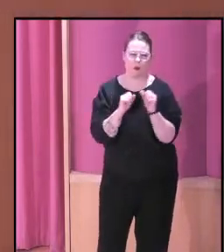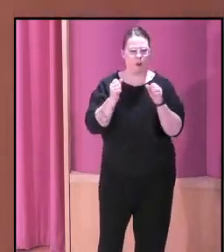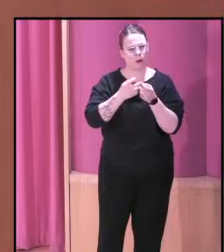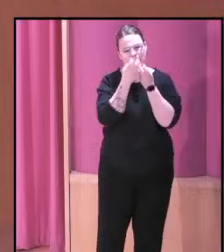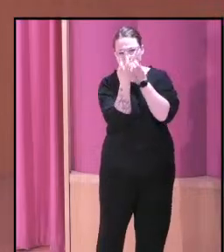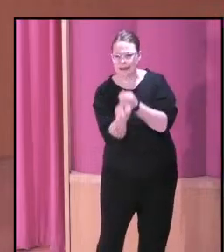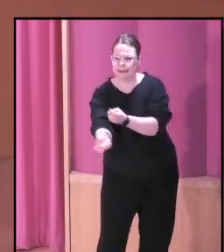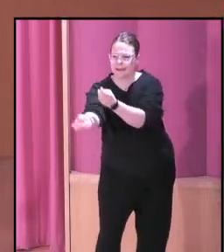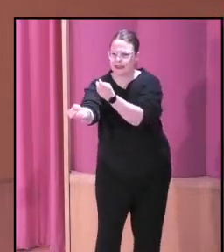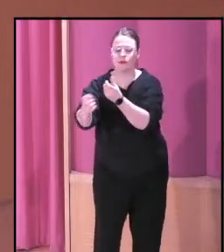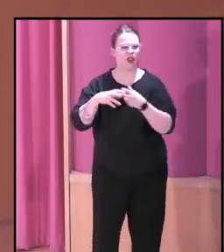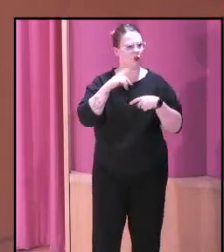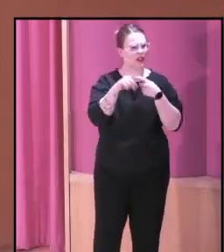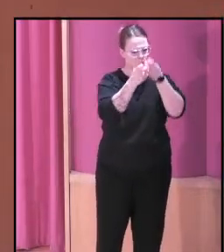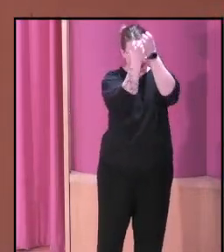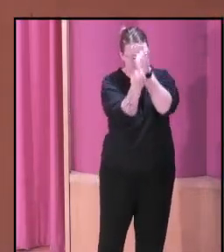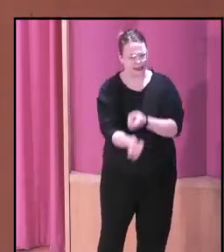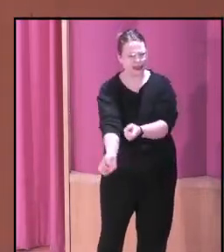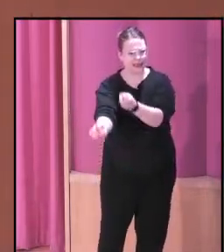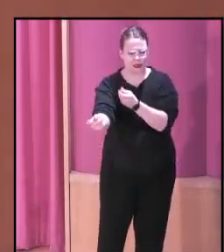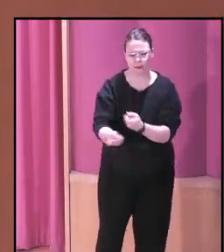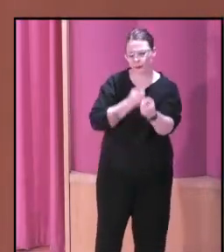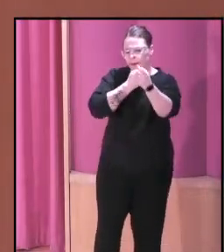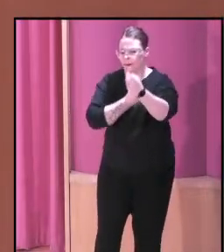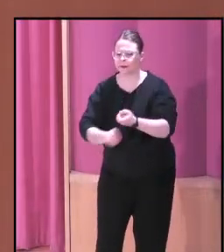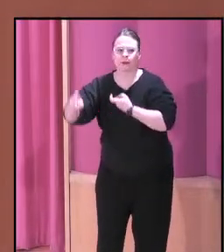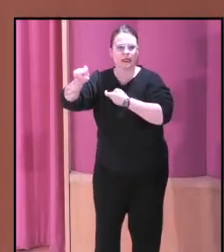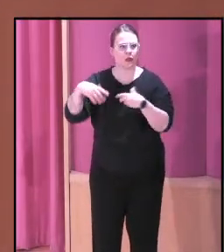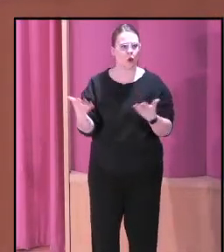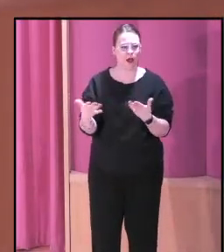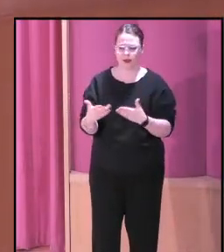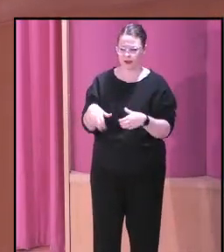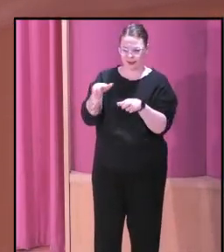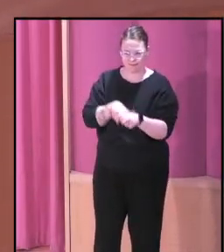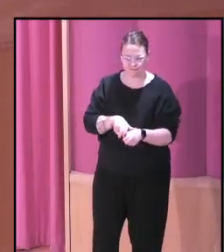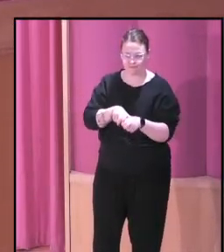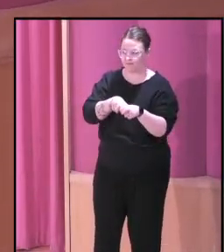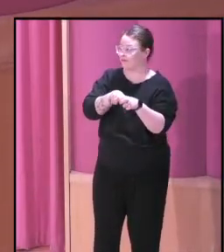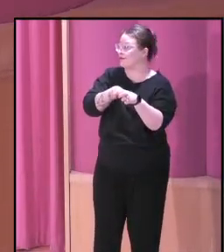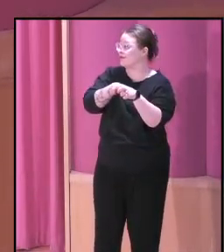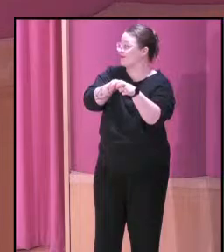need when you ski is a ski lift.